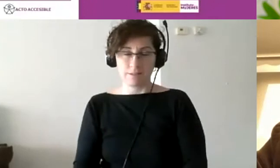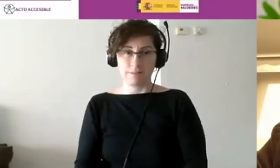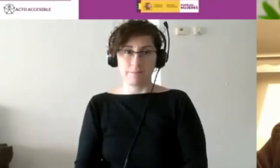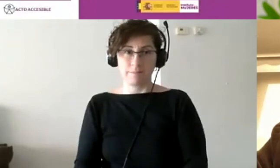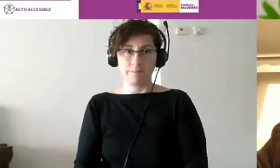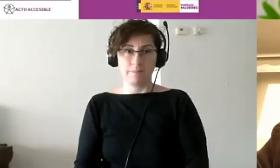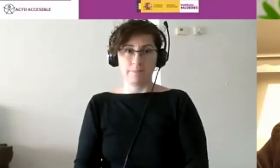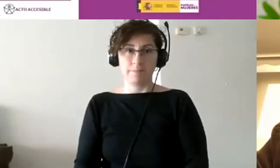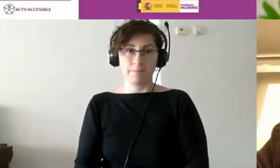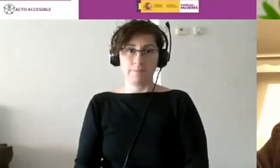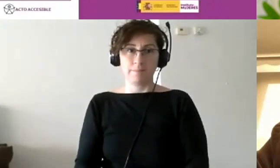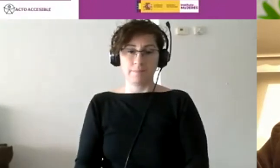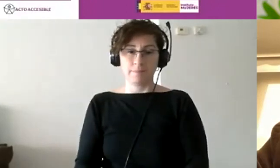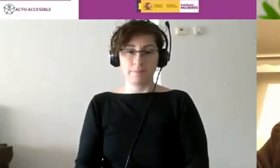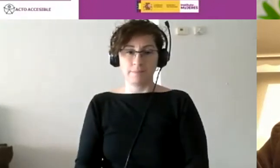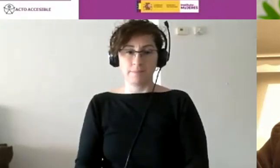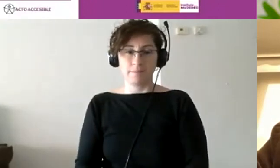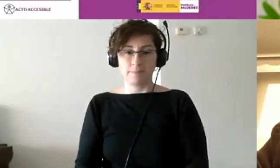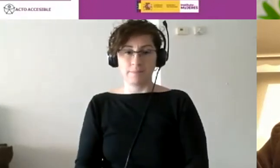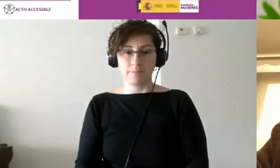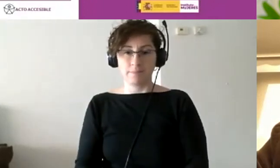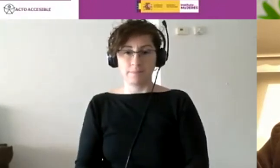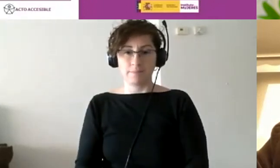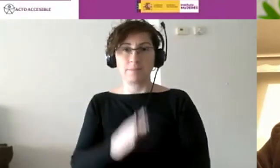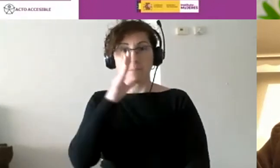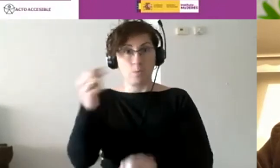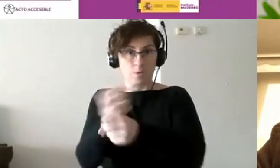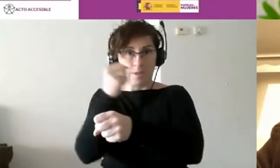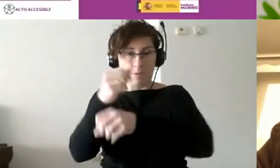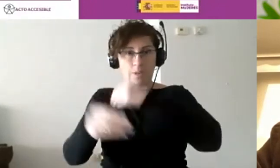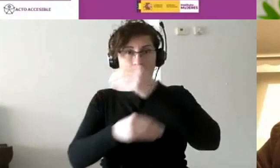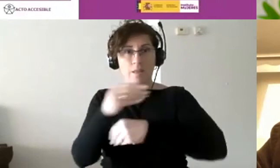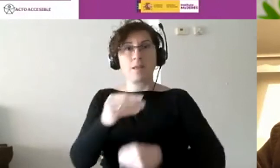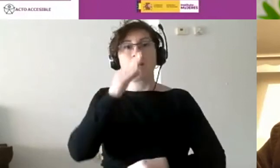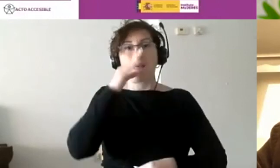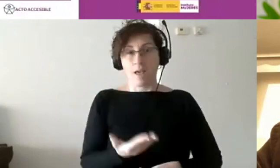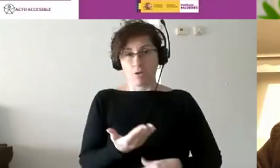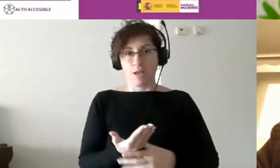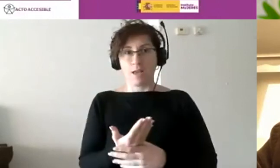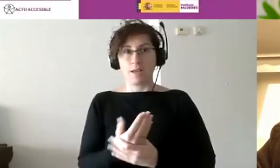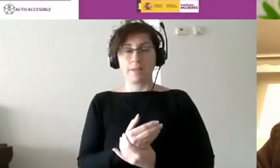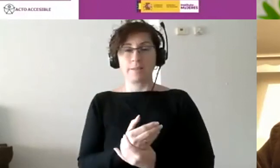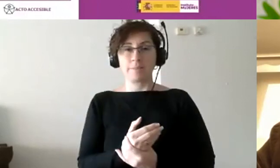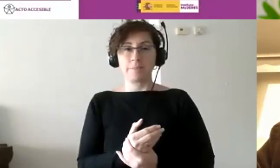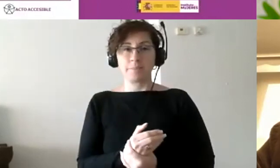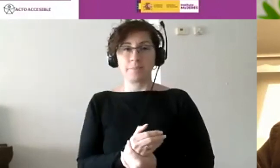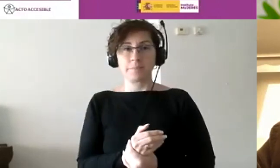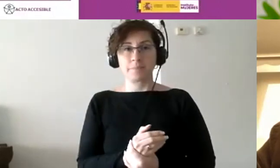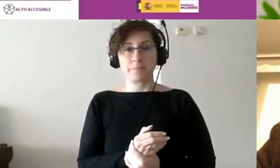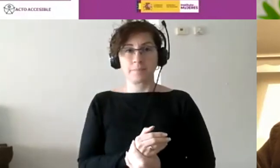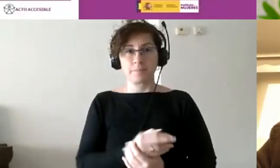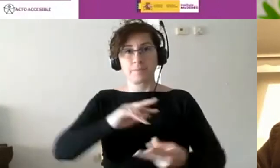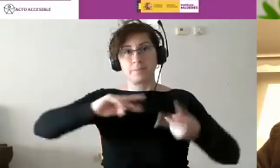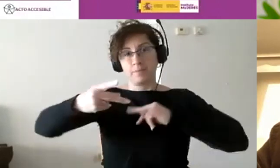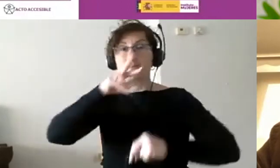the Polish Disability Forum. So now voy a cambiar a español. Now I change to Spanish